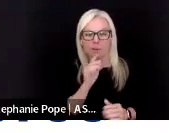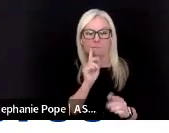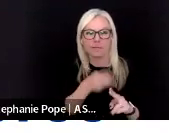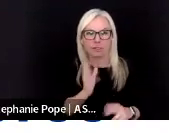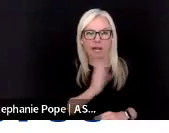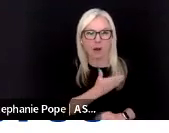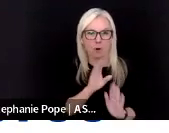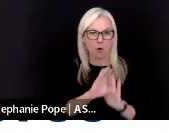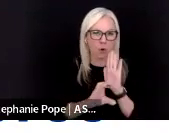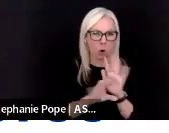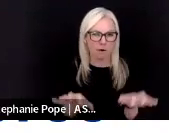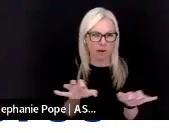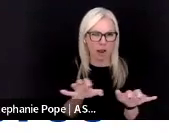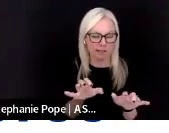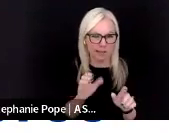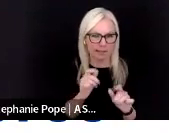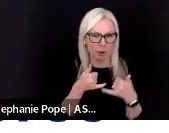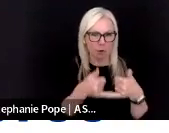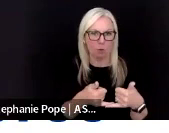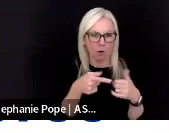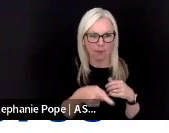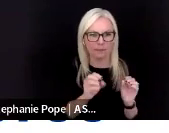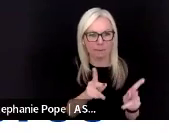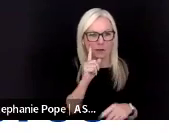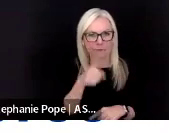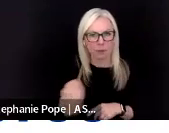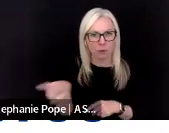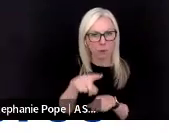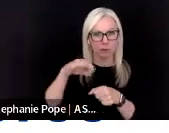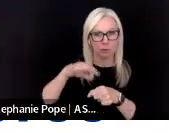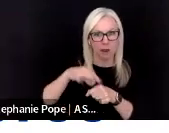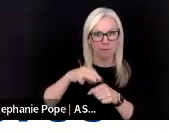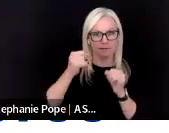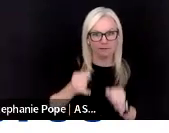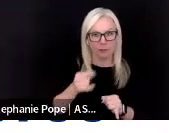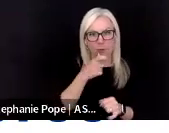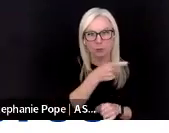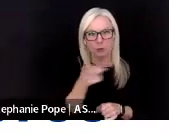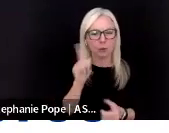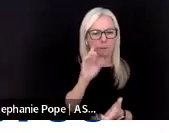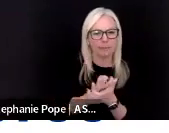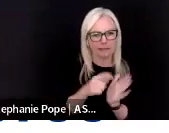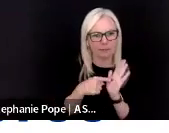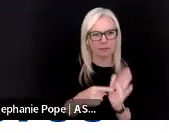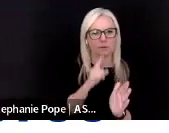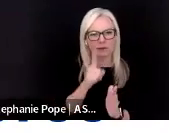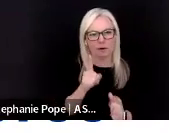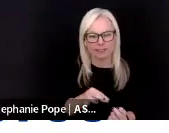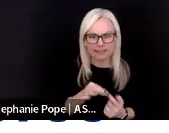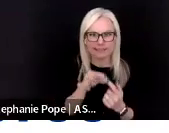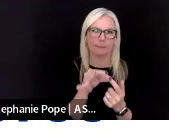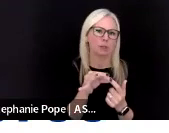Awards. This is an opportunity for you to nominate an individual who you believe has shown